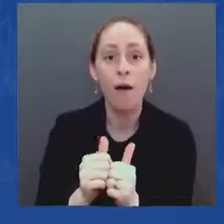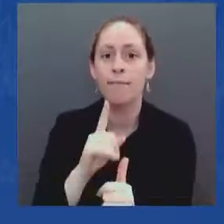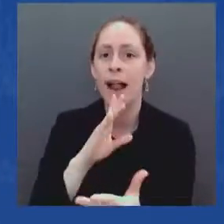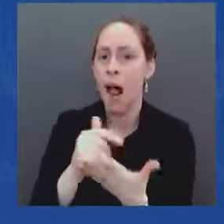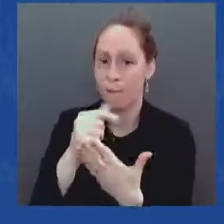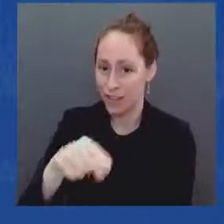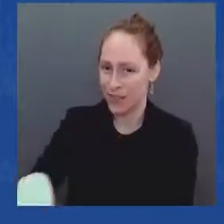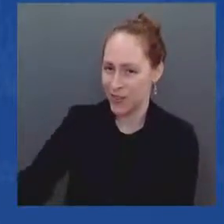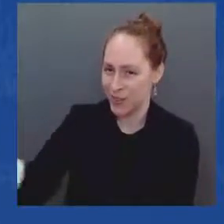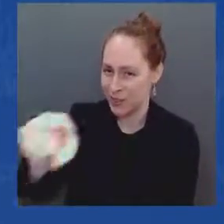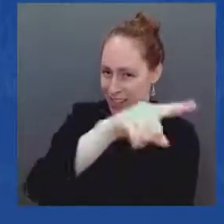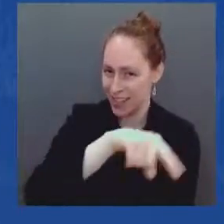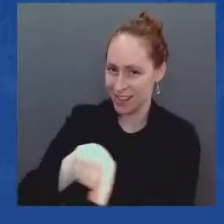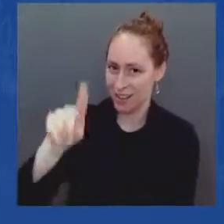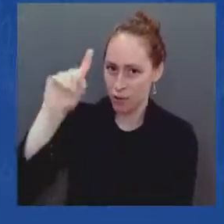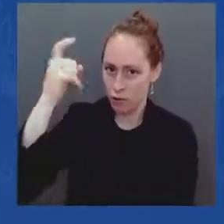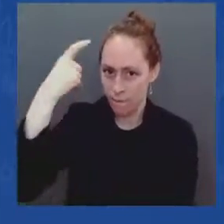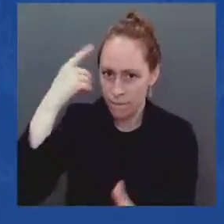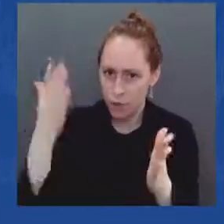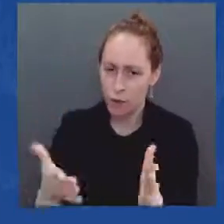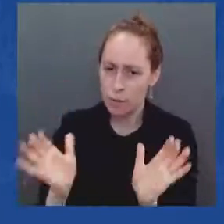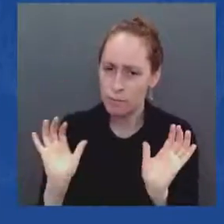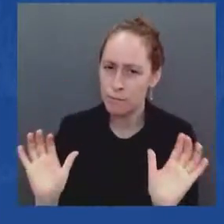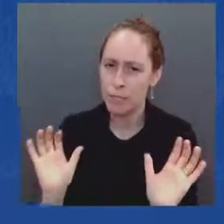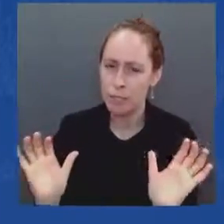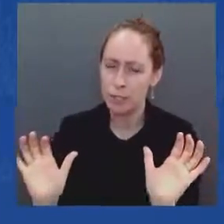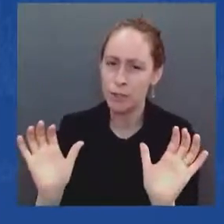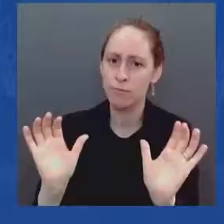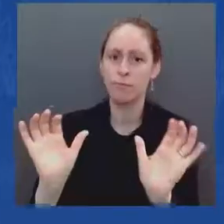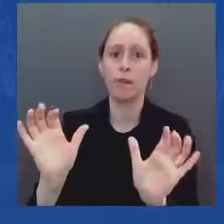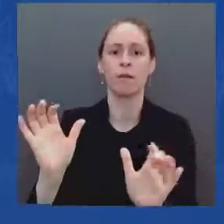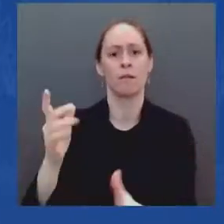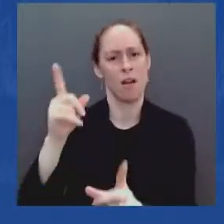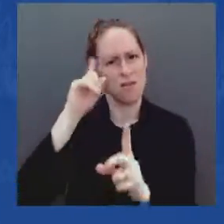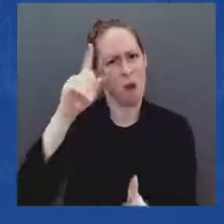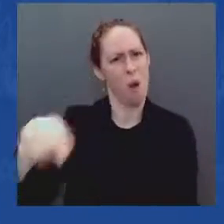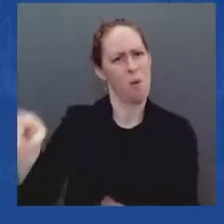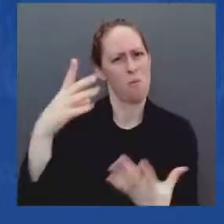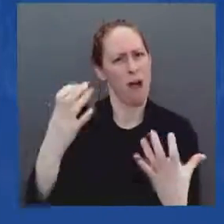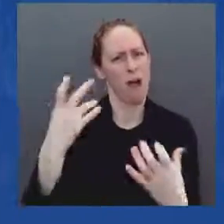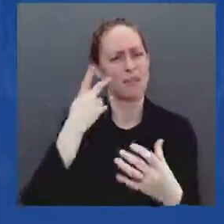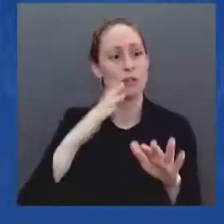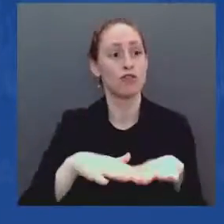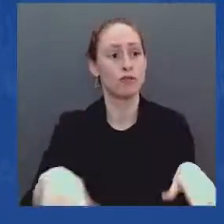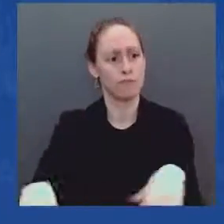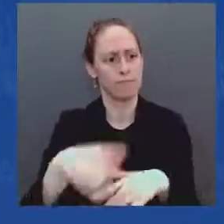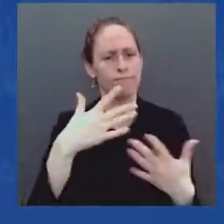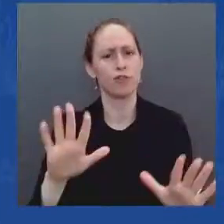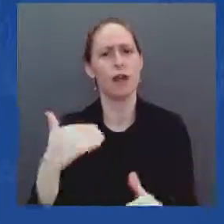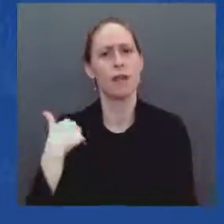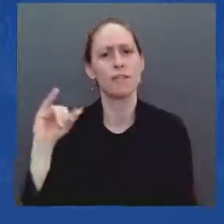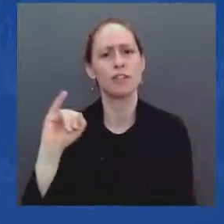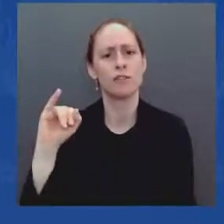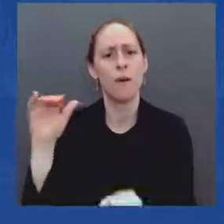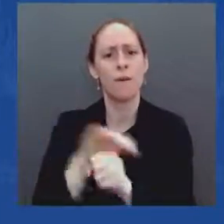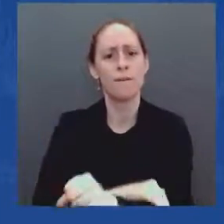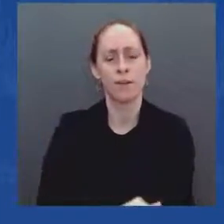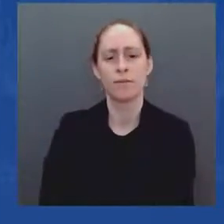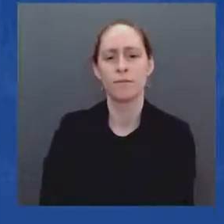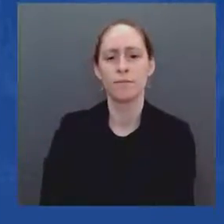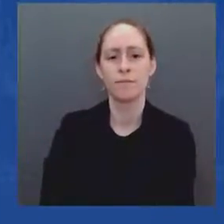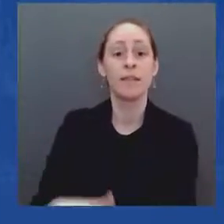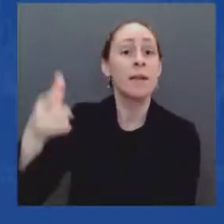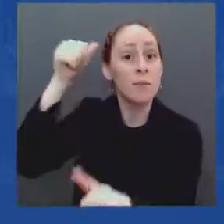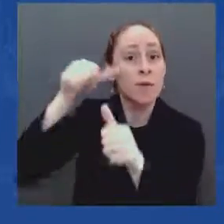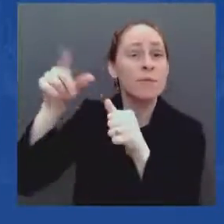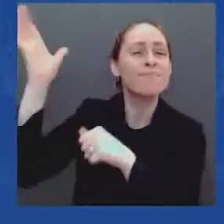deserve. I was reminded that it was when President Bush was in office and had to endure and deal with